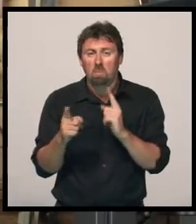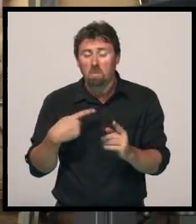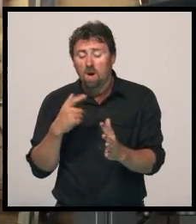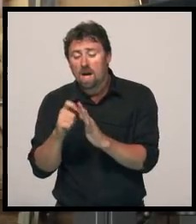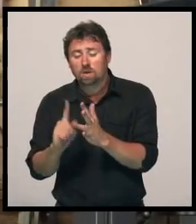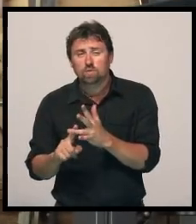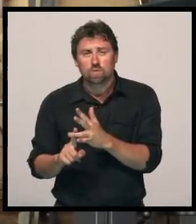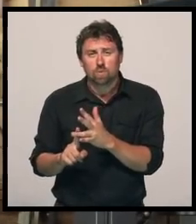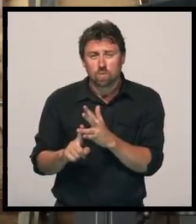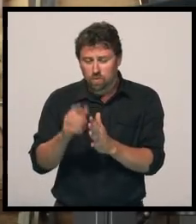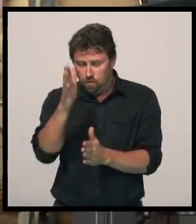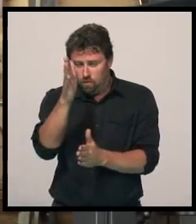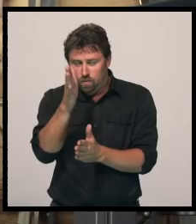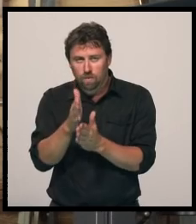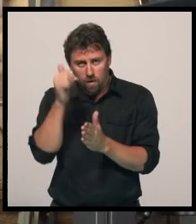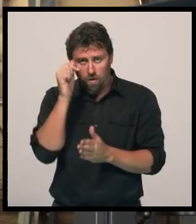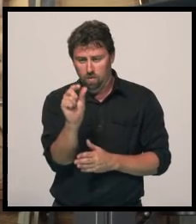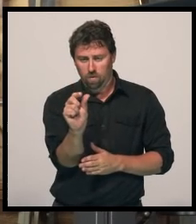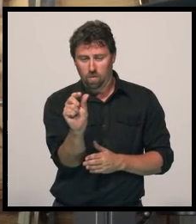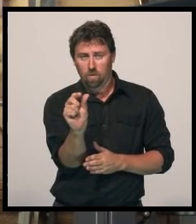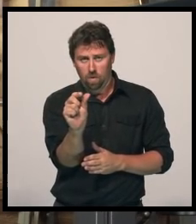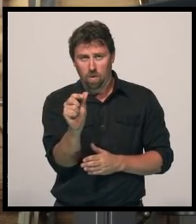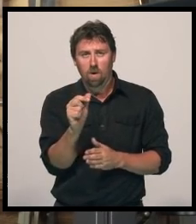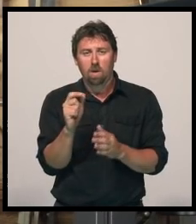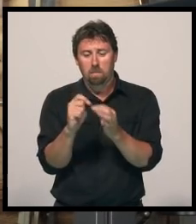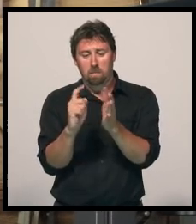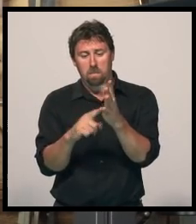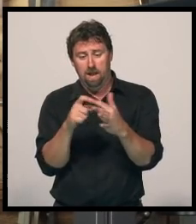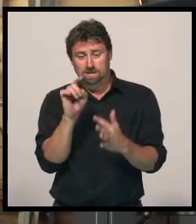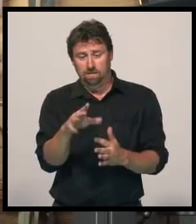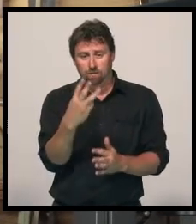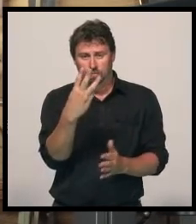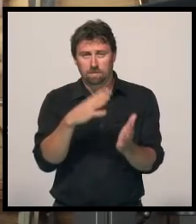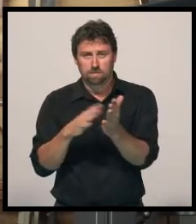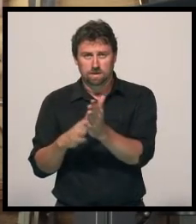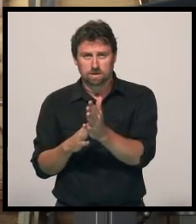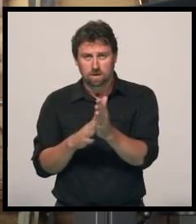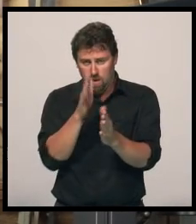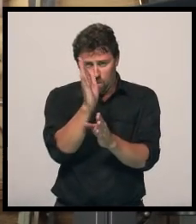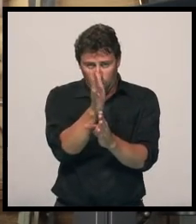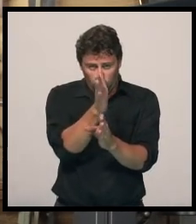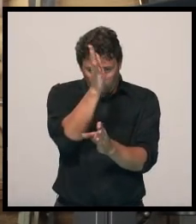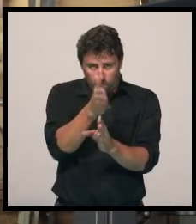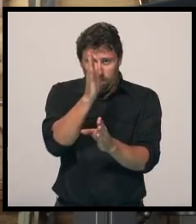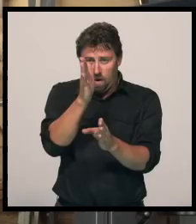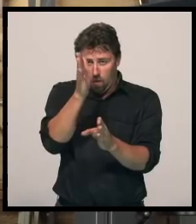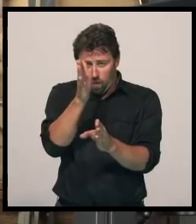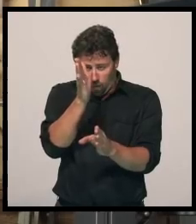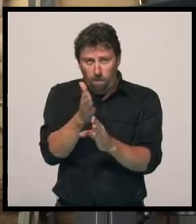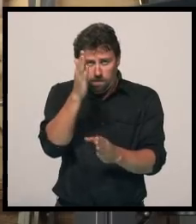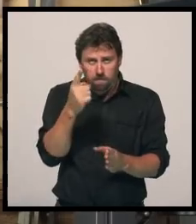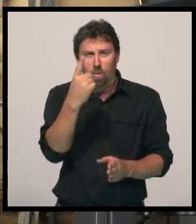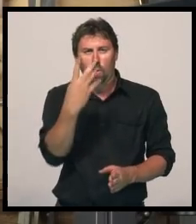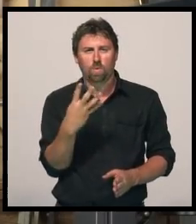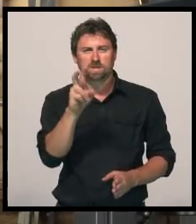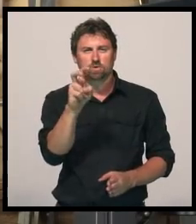table saw sometimes. And I know my blade width is 3mm. So, it's two widths of my blade will give